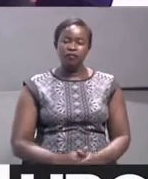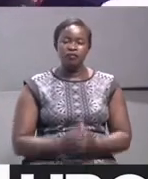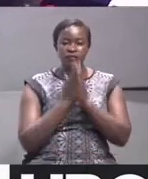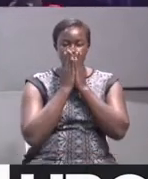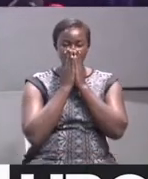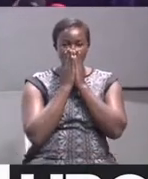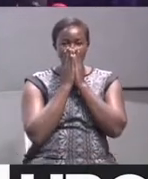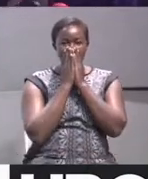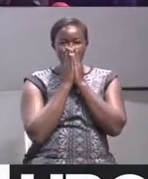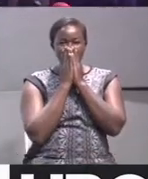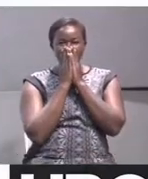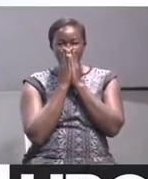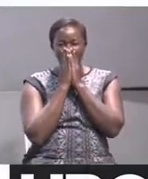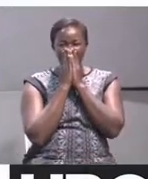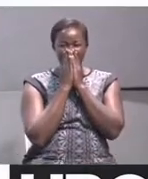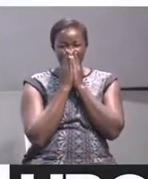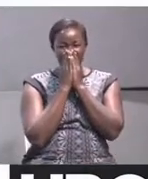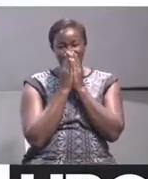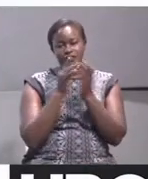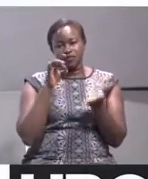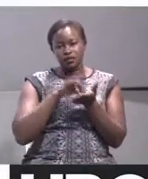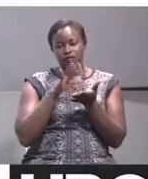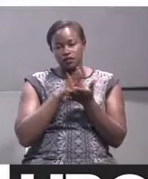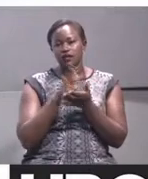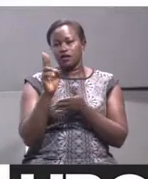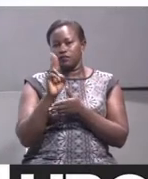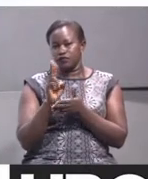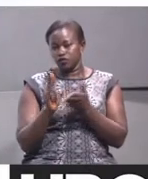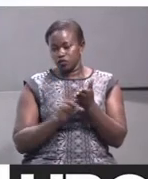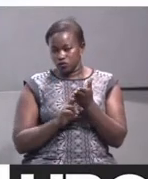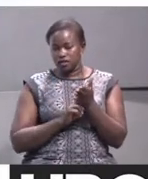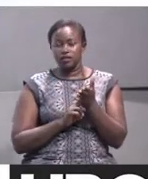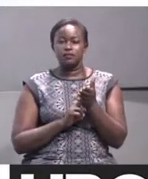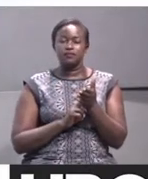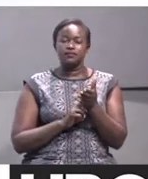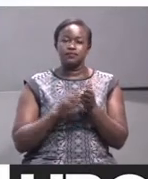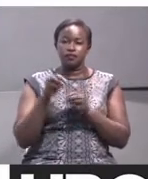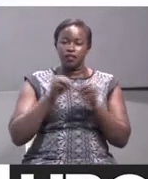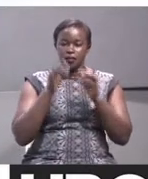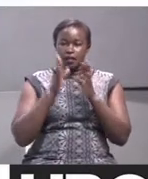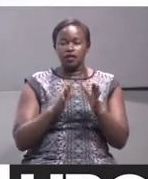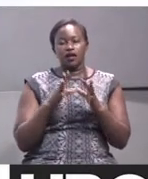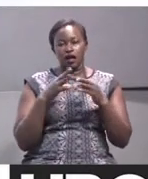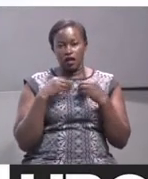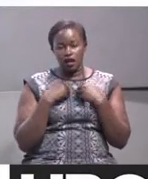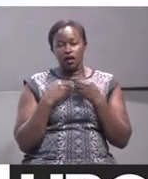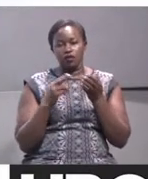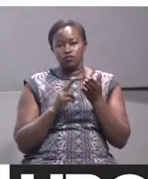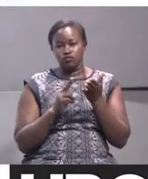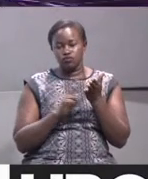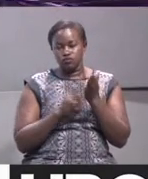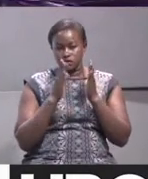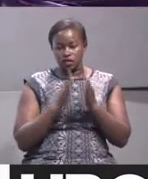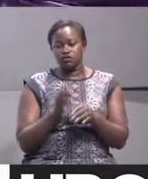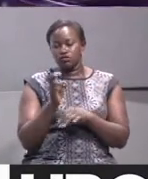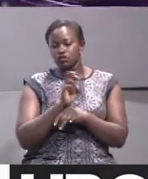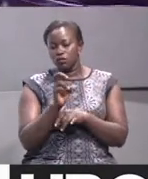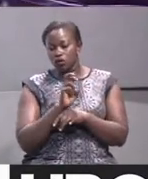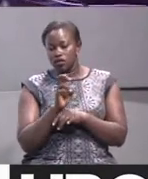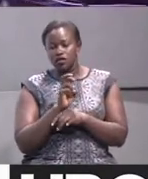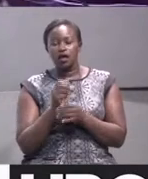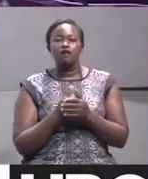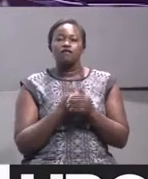The telecom giant launched the data usage manager on the My Airtel app, allowing users to monitor data usage by